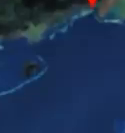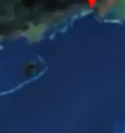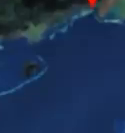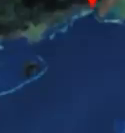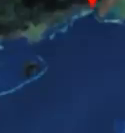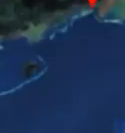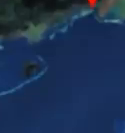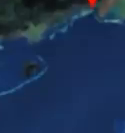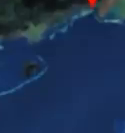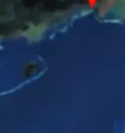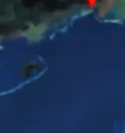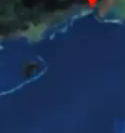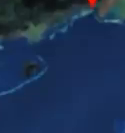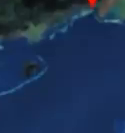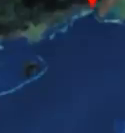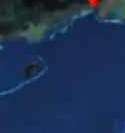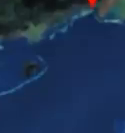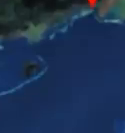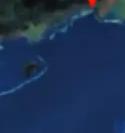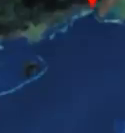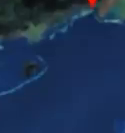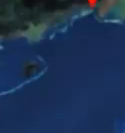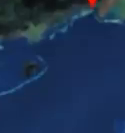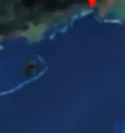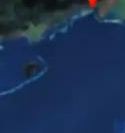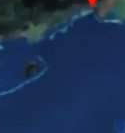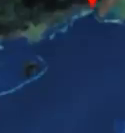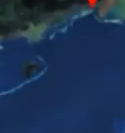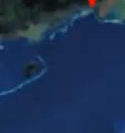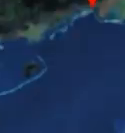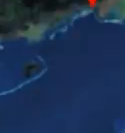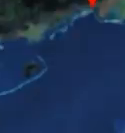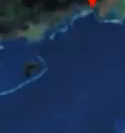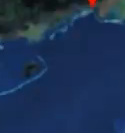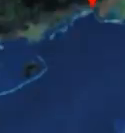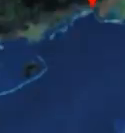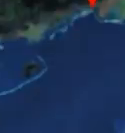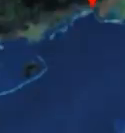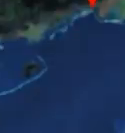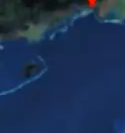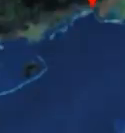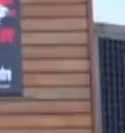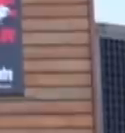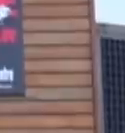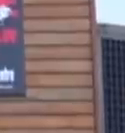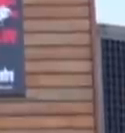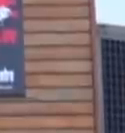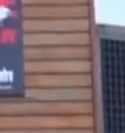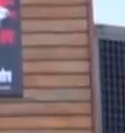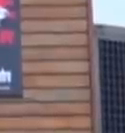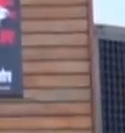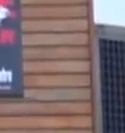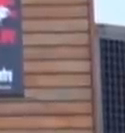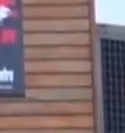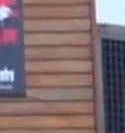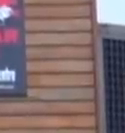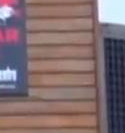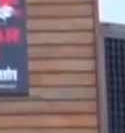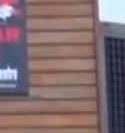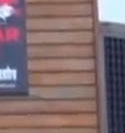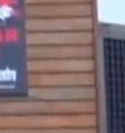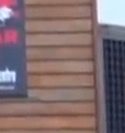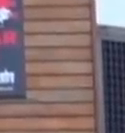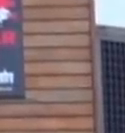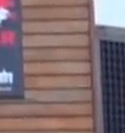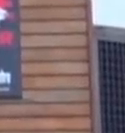the form of violence and abusive language and ill treatment of people who are in the house. Ali says people need to understand that